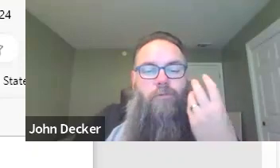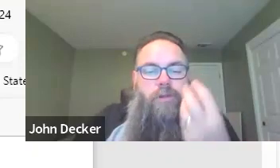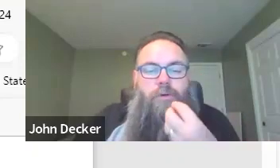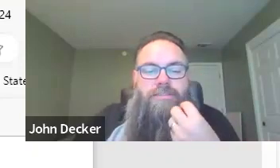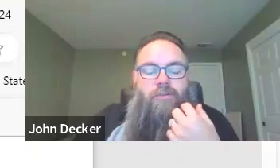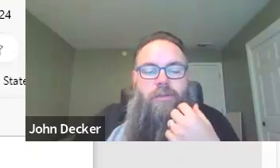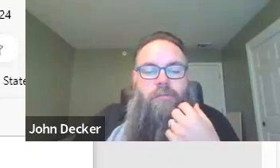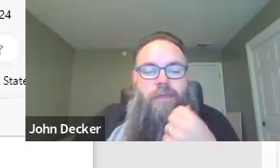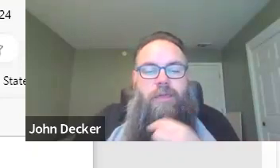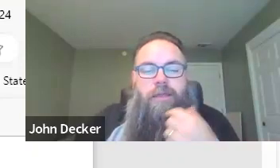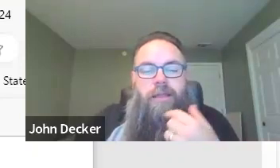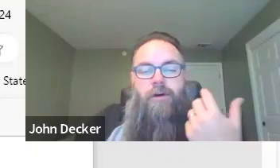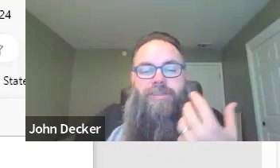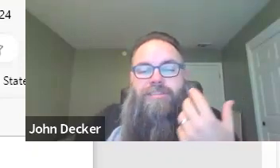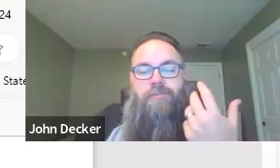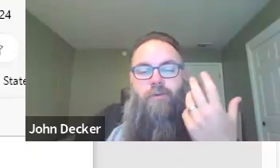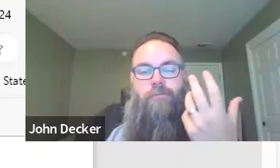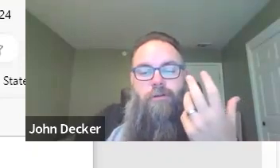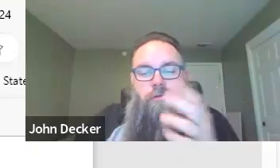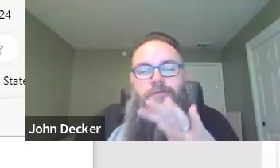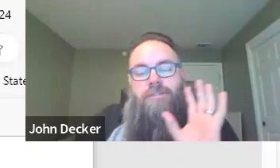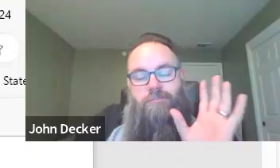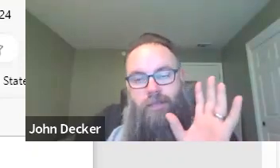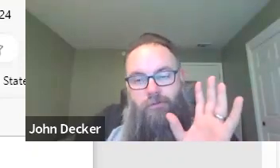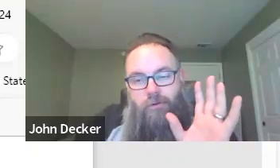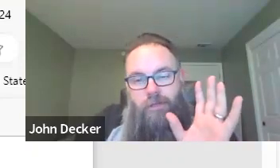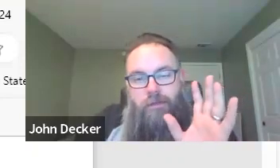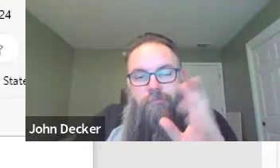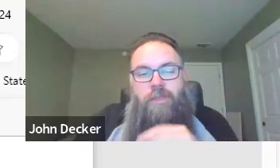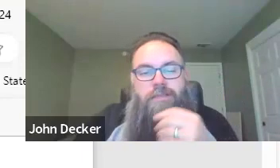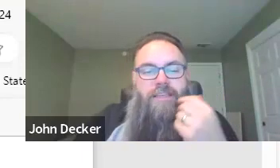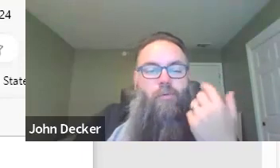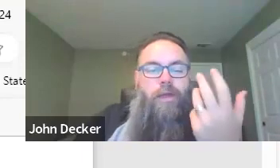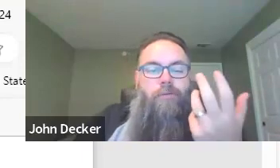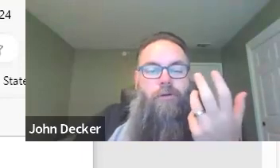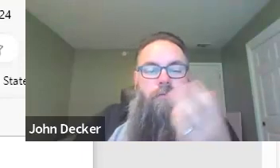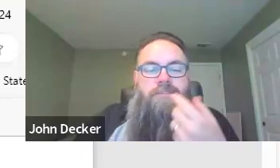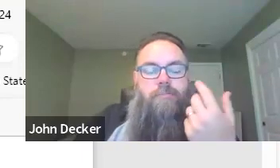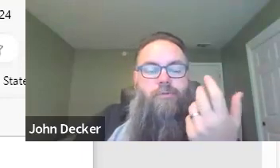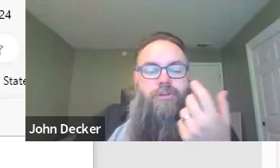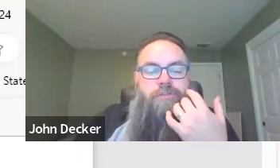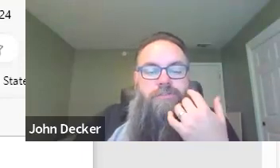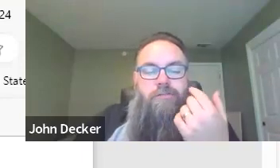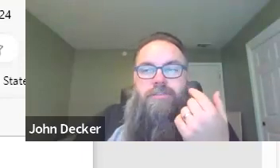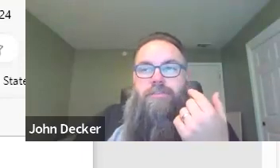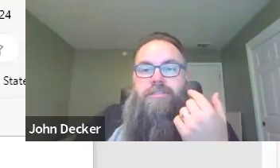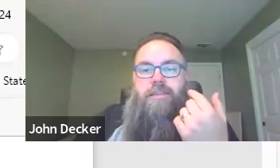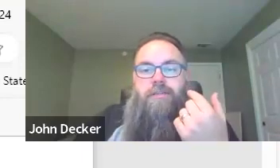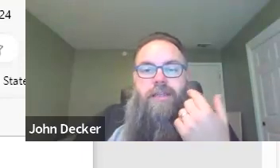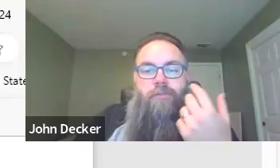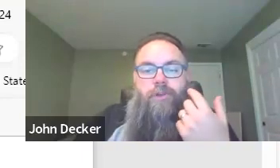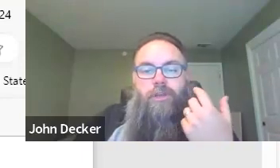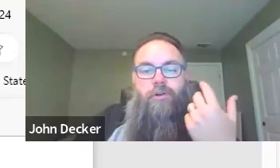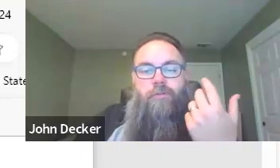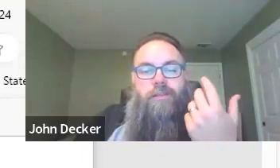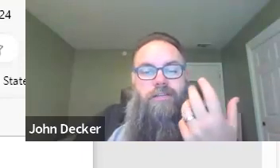safety waiver requests that we had been making, and again, a health and safety waiver, just explain real quickly, is a waiver of some portion of Title 17 of